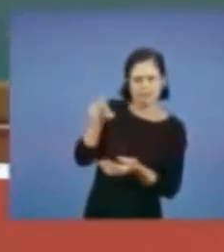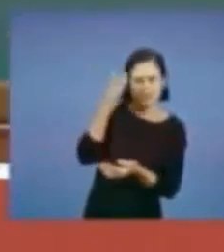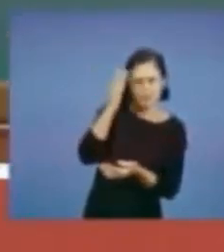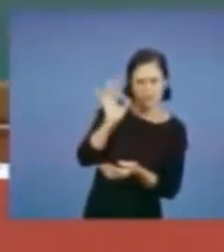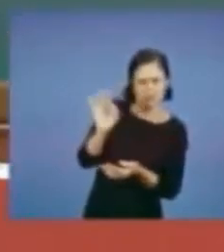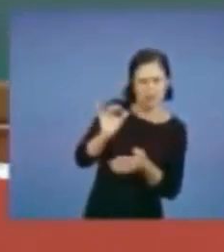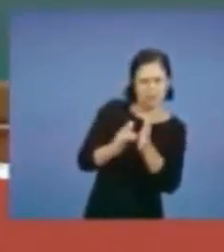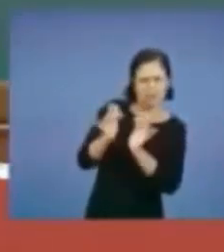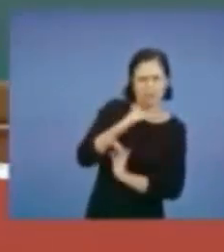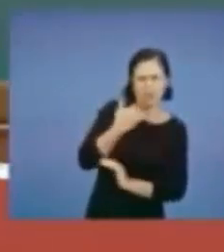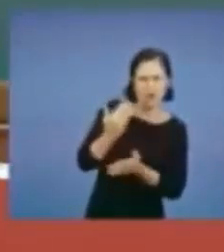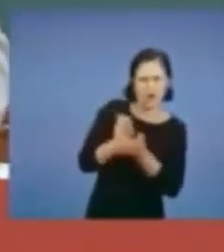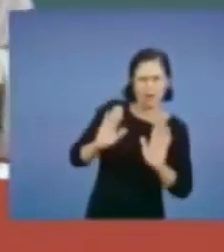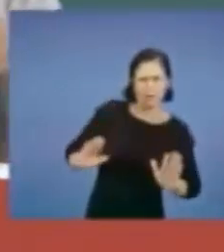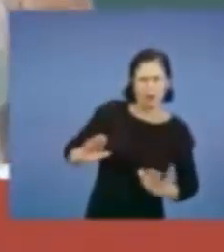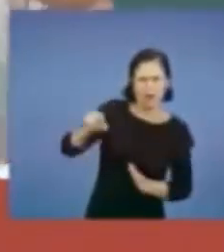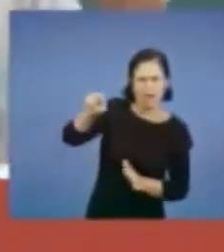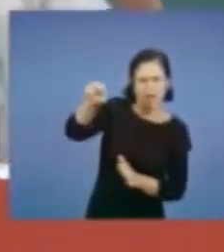know that Jesus